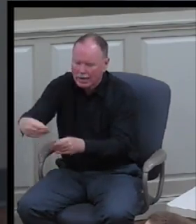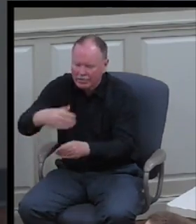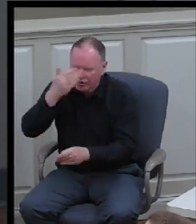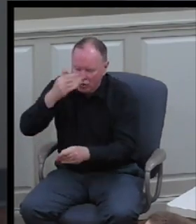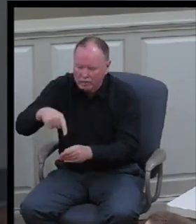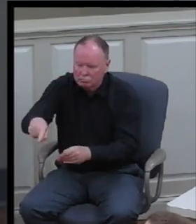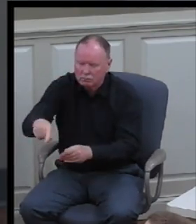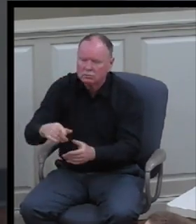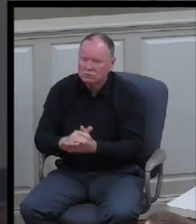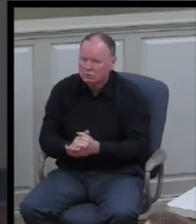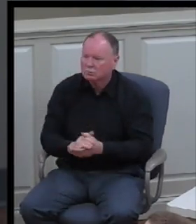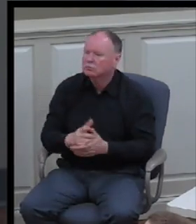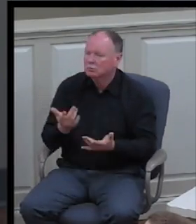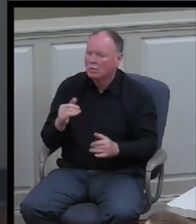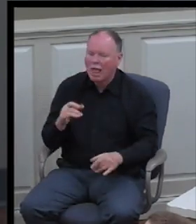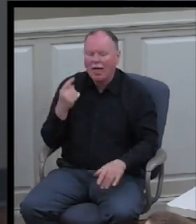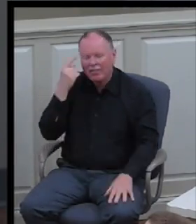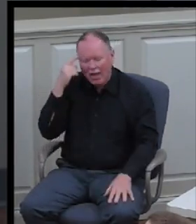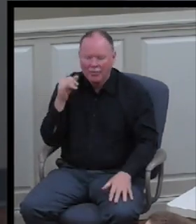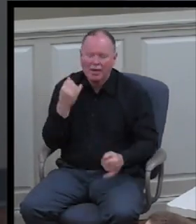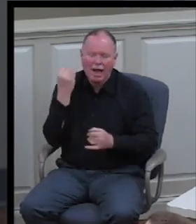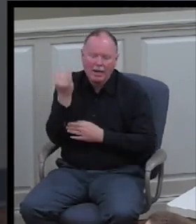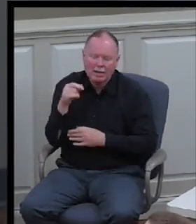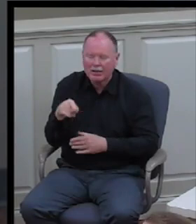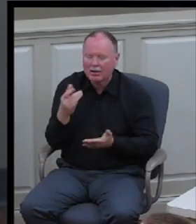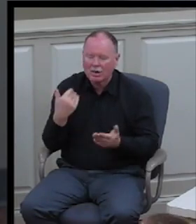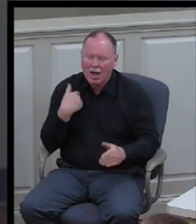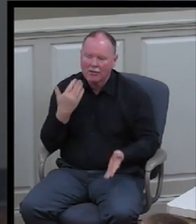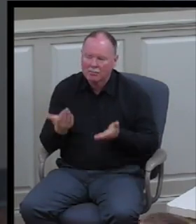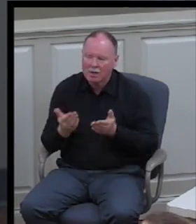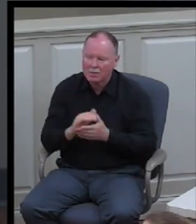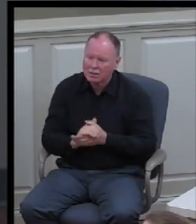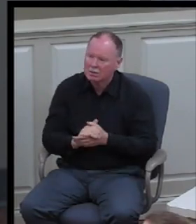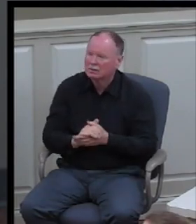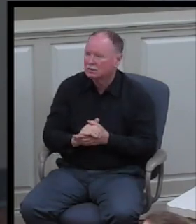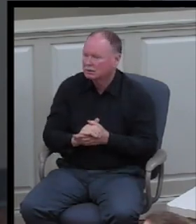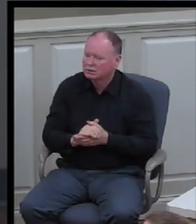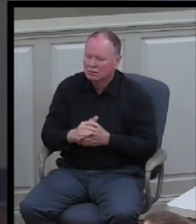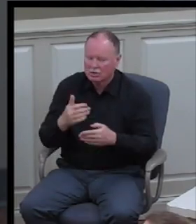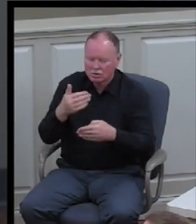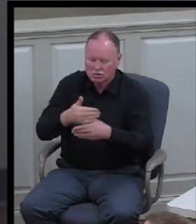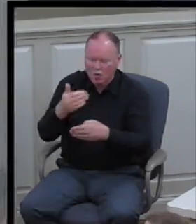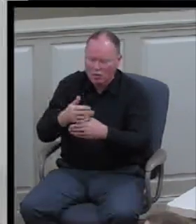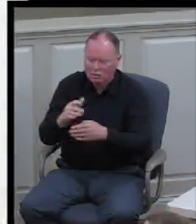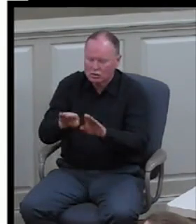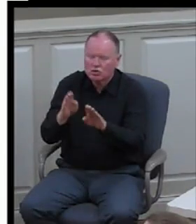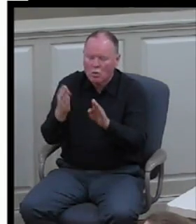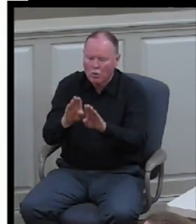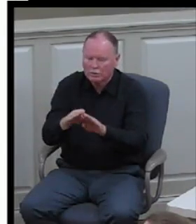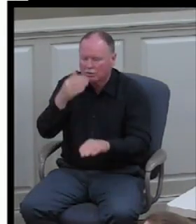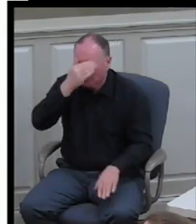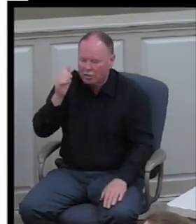really negotiate the large trucks, but that was originally the idea there too, where you have doorways on both sides of your building,